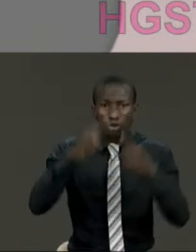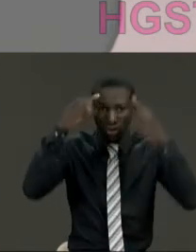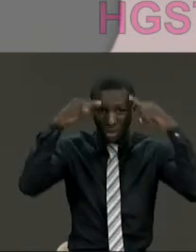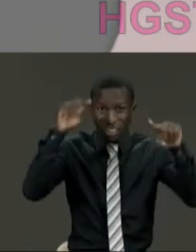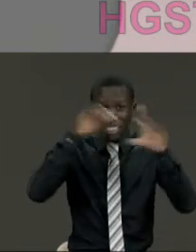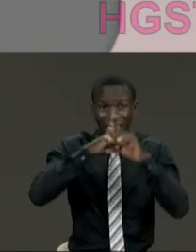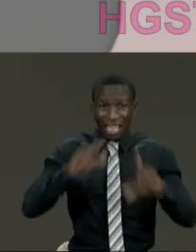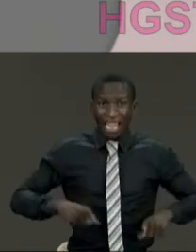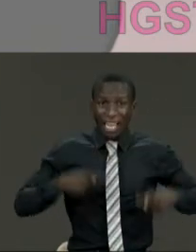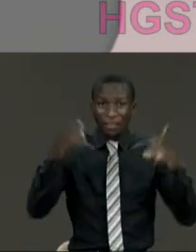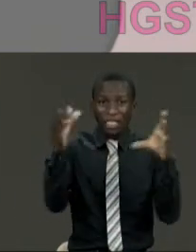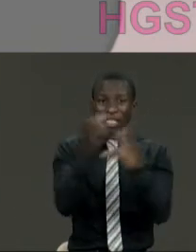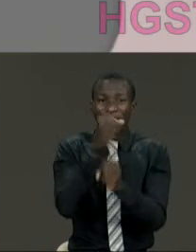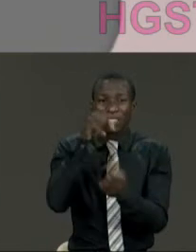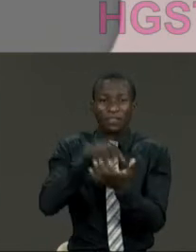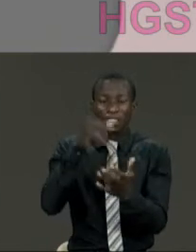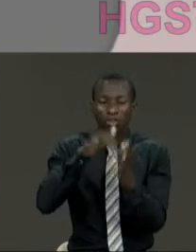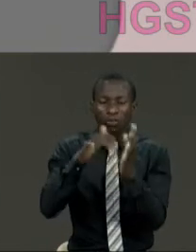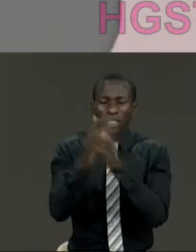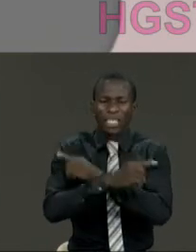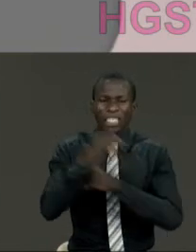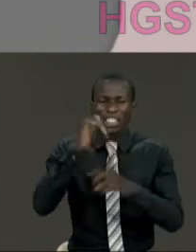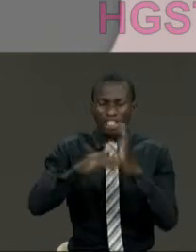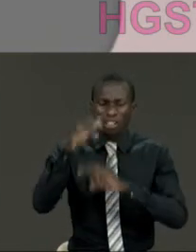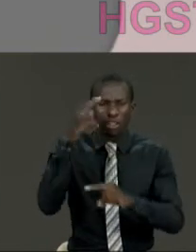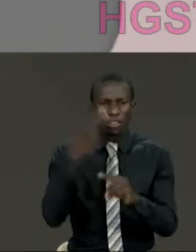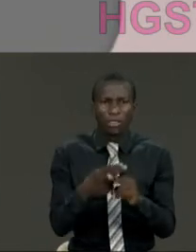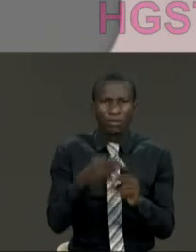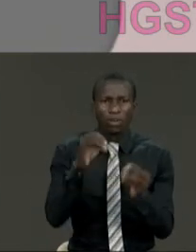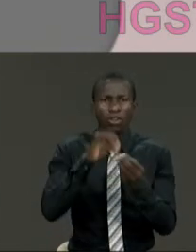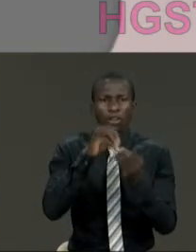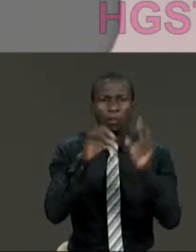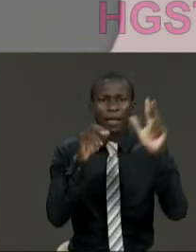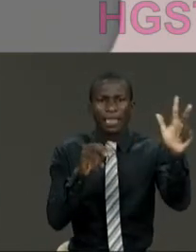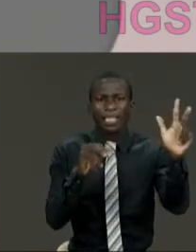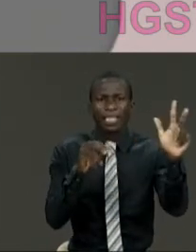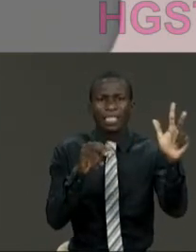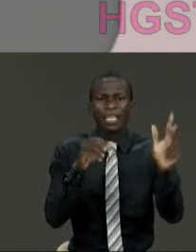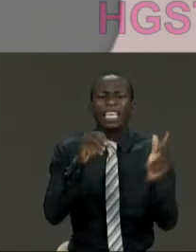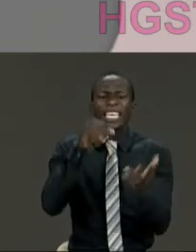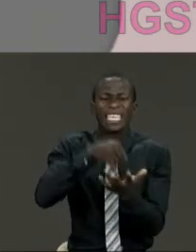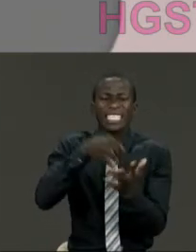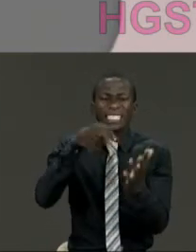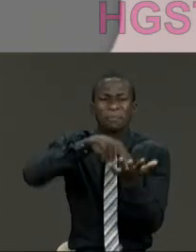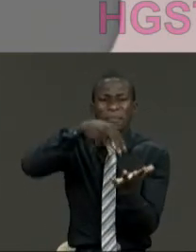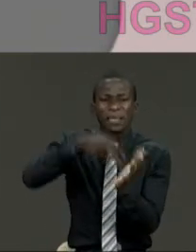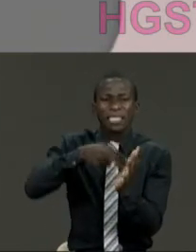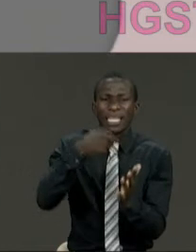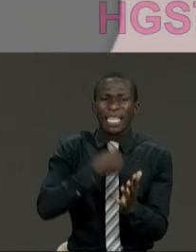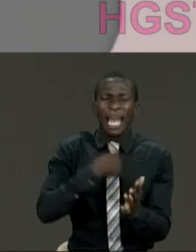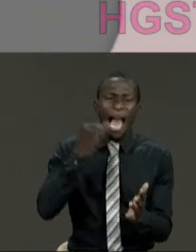name. Amen. Number three, I will uphold you means I will not let you fall.